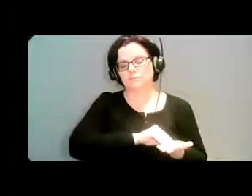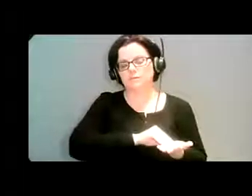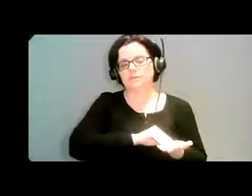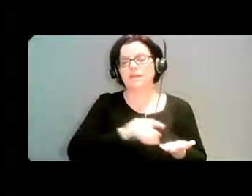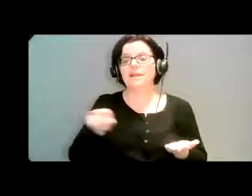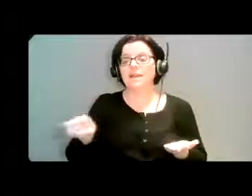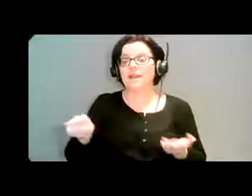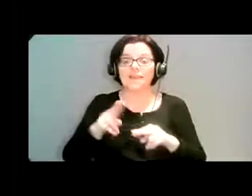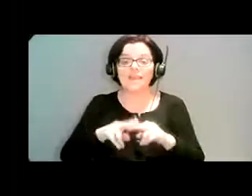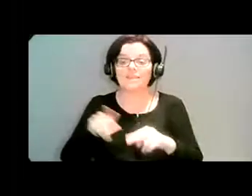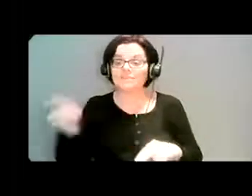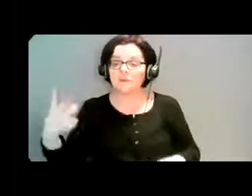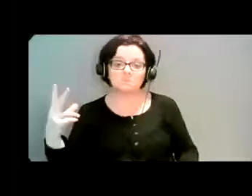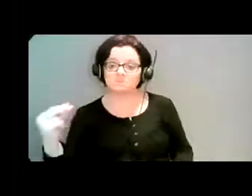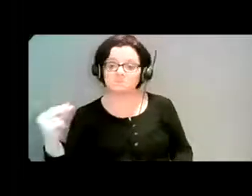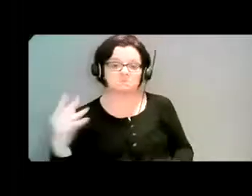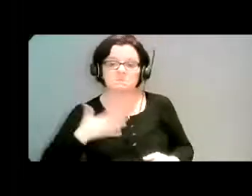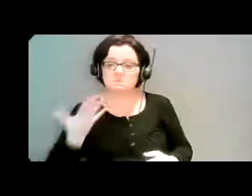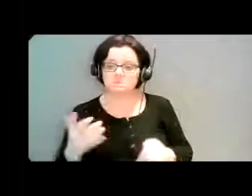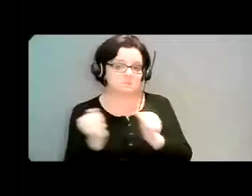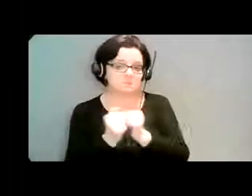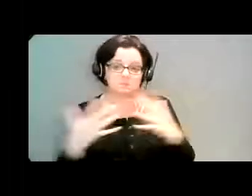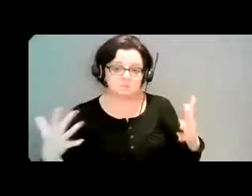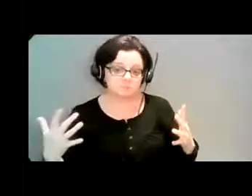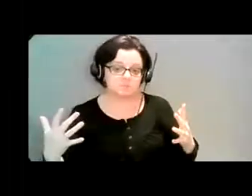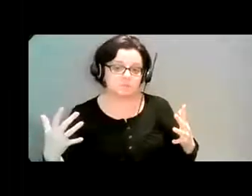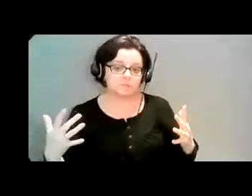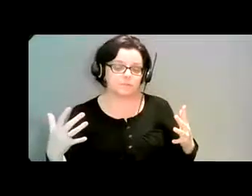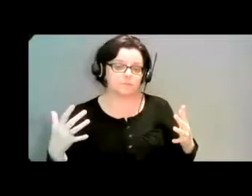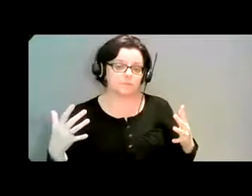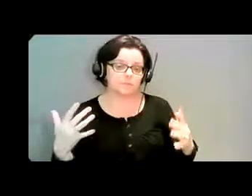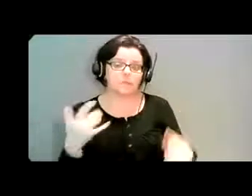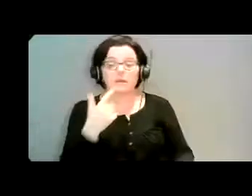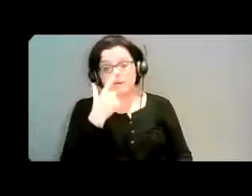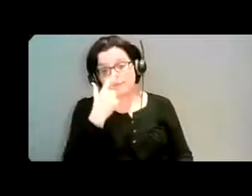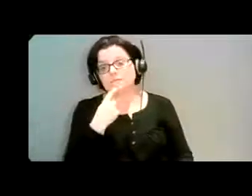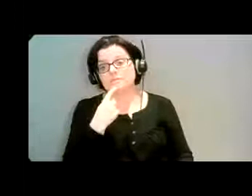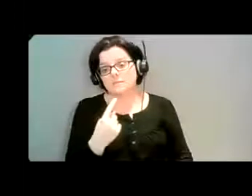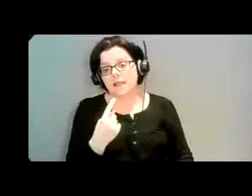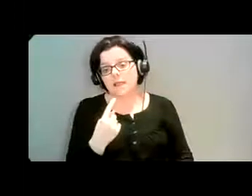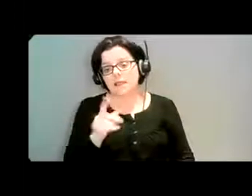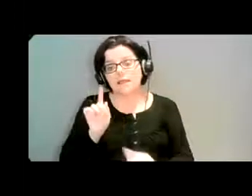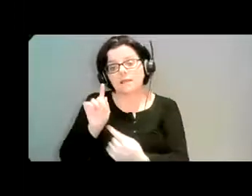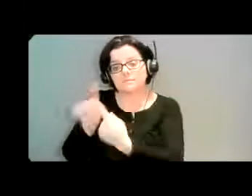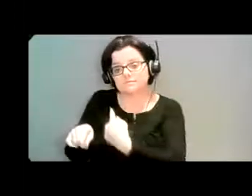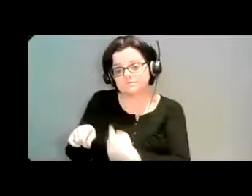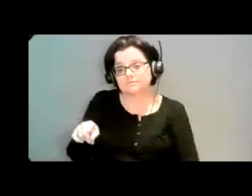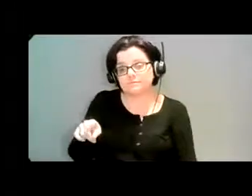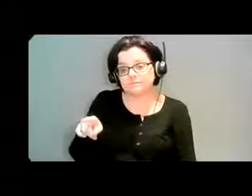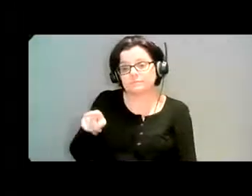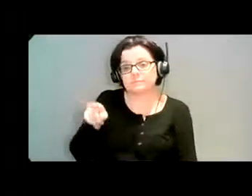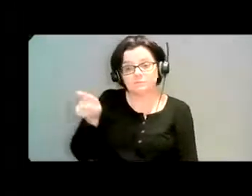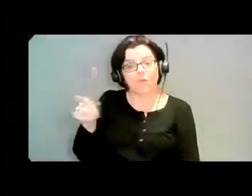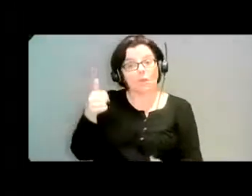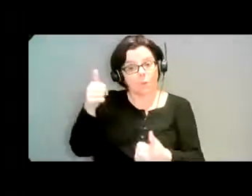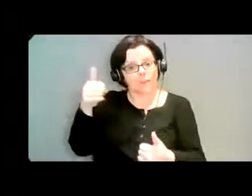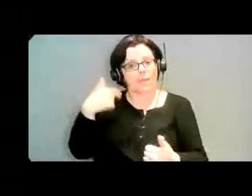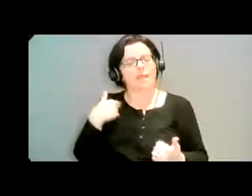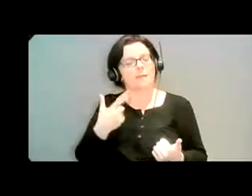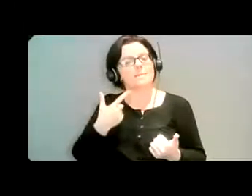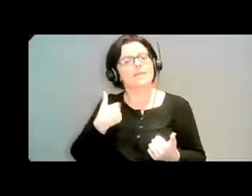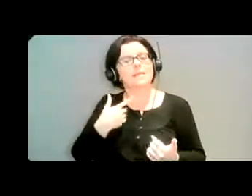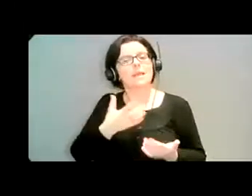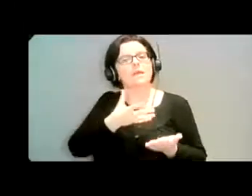for example, they are not happy with you recording it just in principle, you can say, well, can I then record it